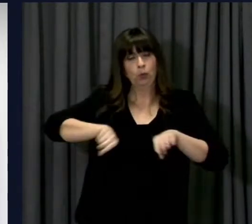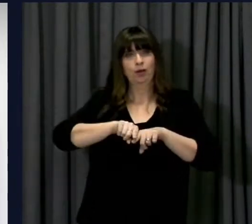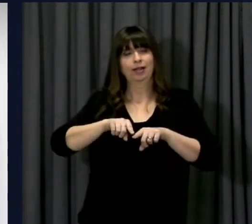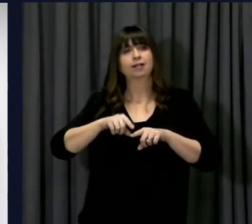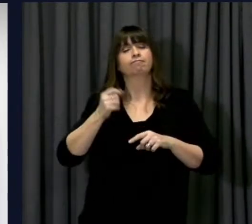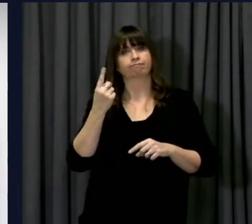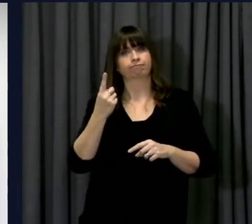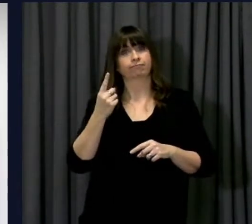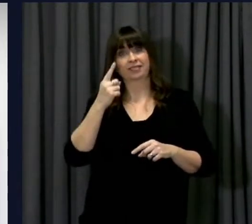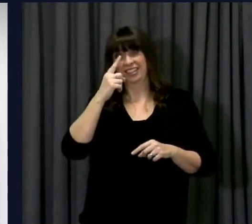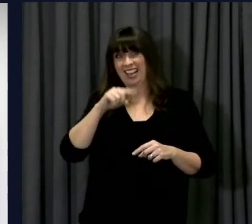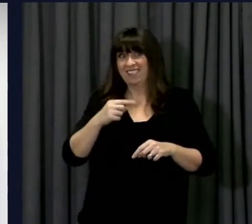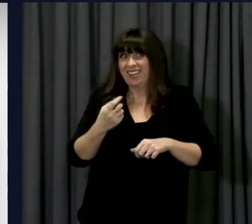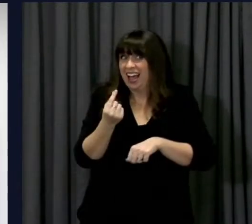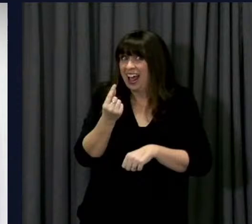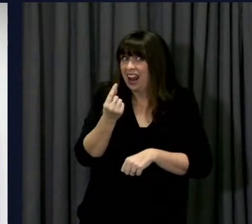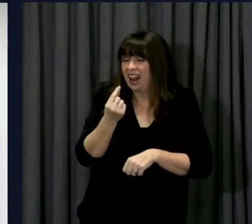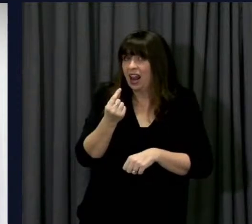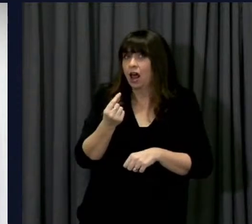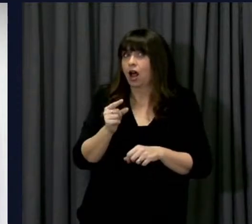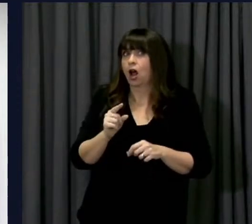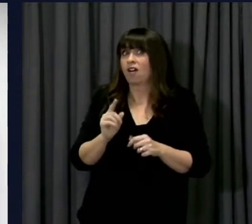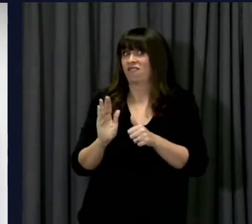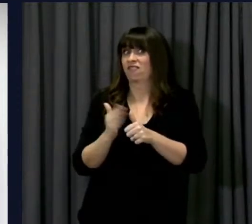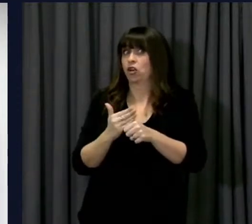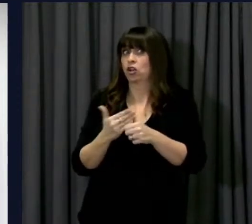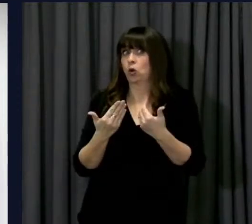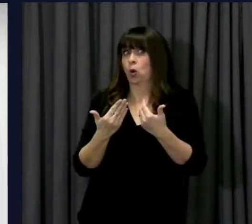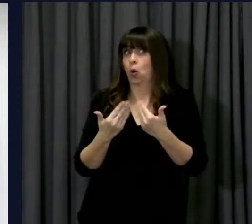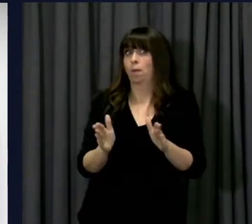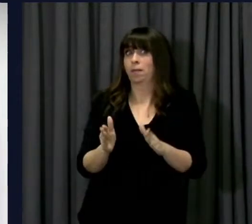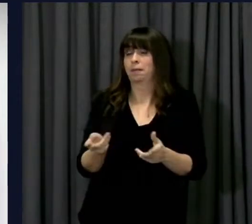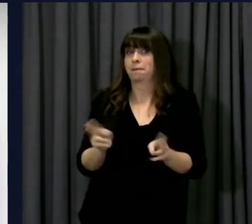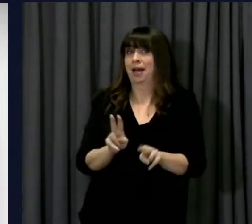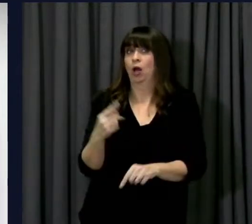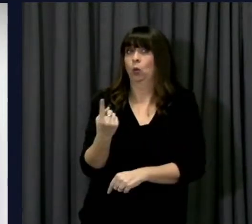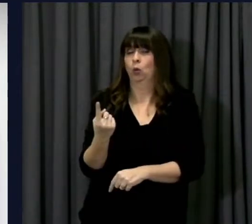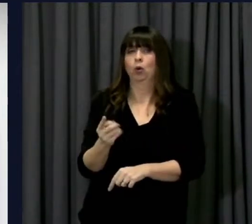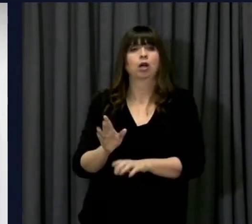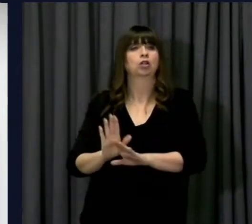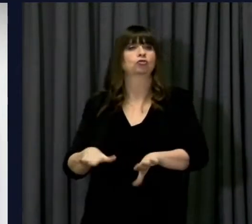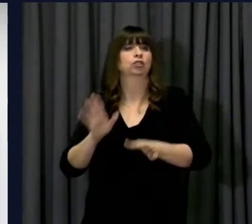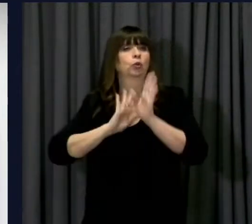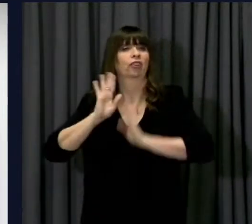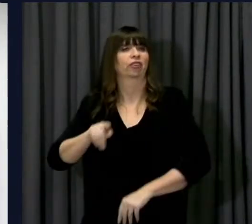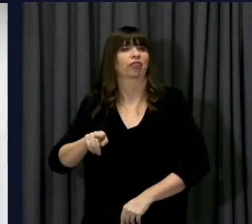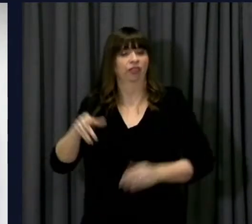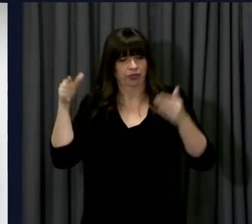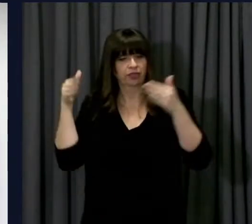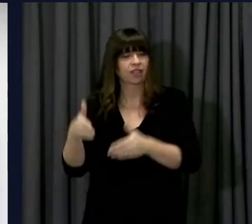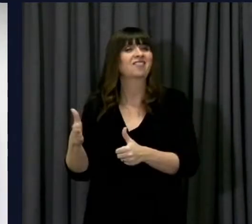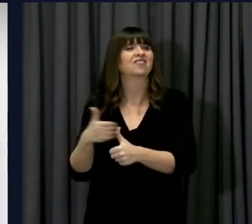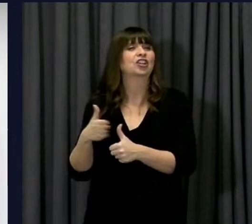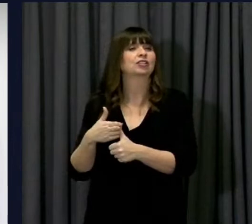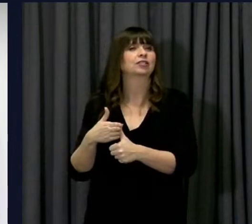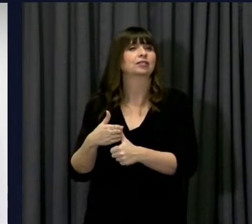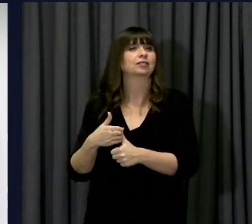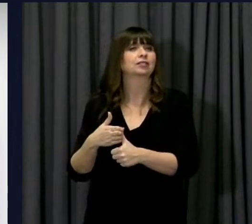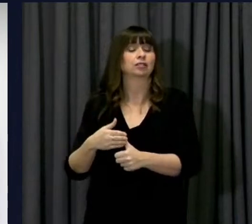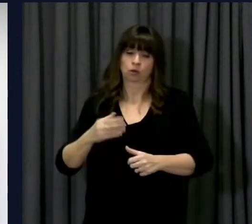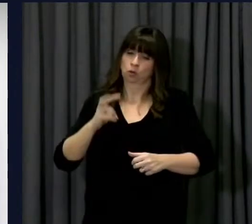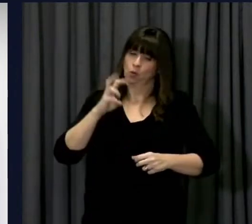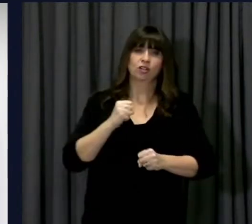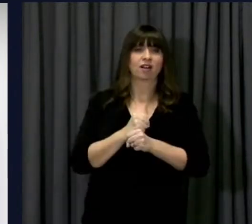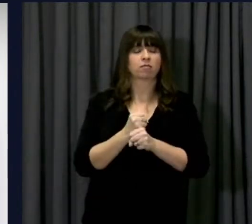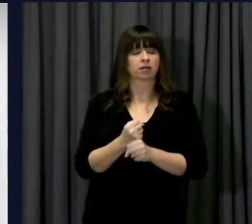if there is enough headroom, to use that on reopening parts of face-to-face learning for children and young people. So there's a definitive